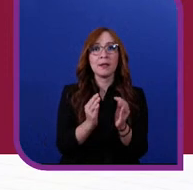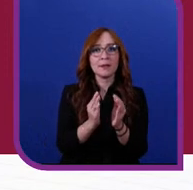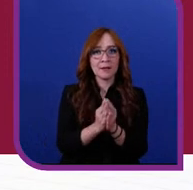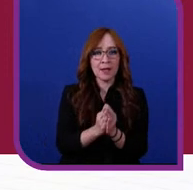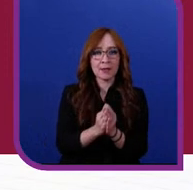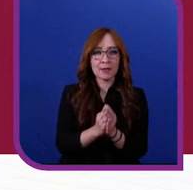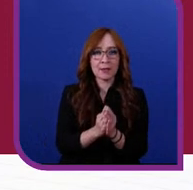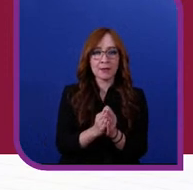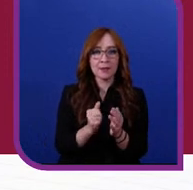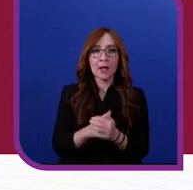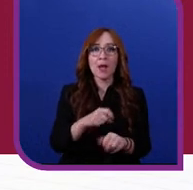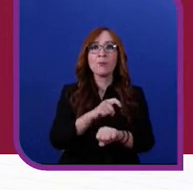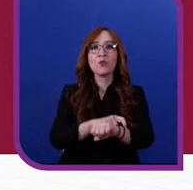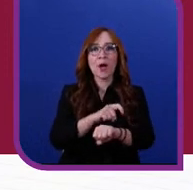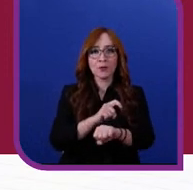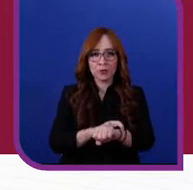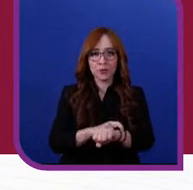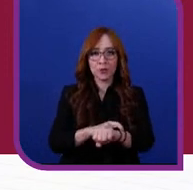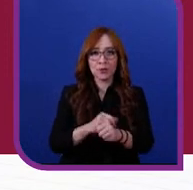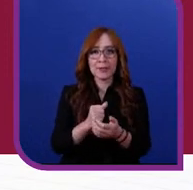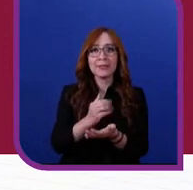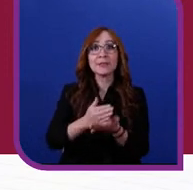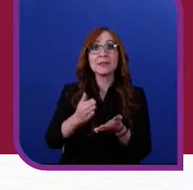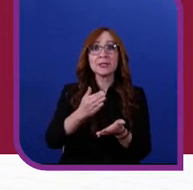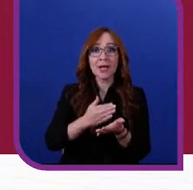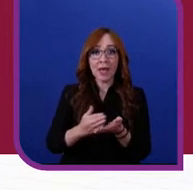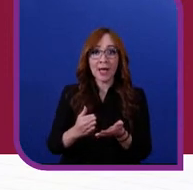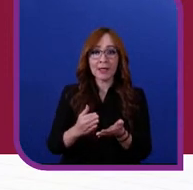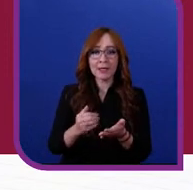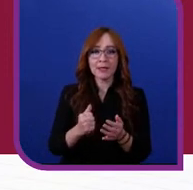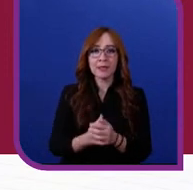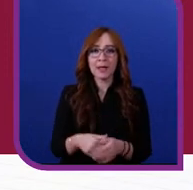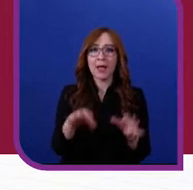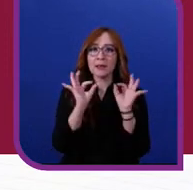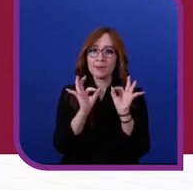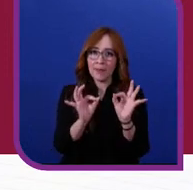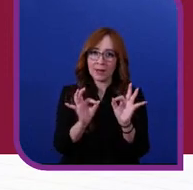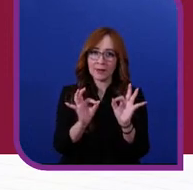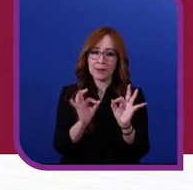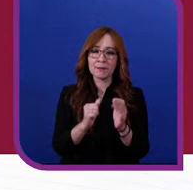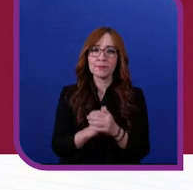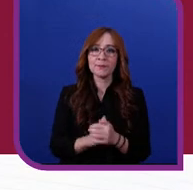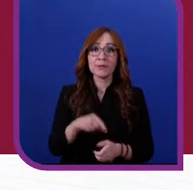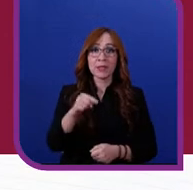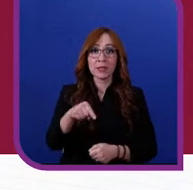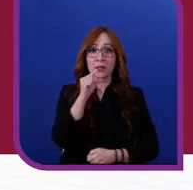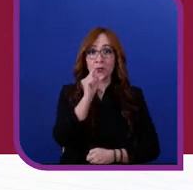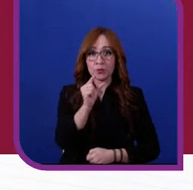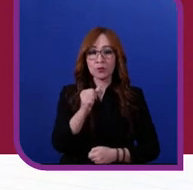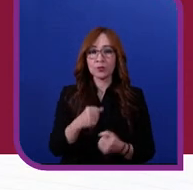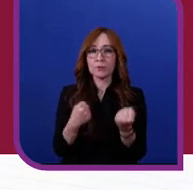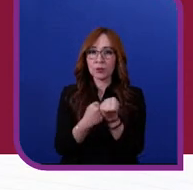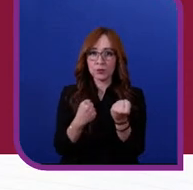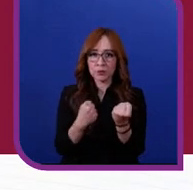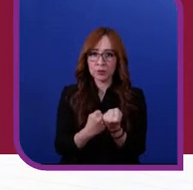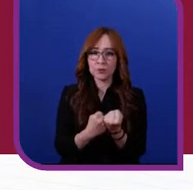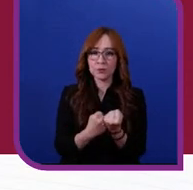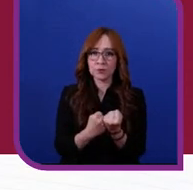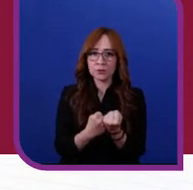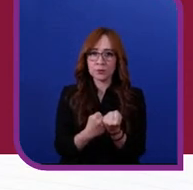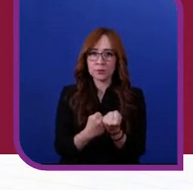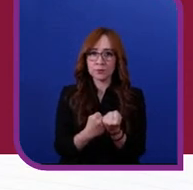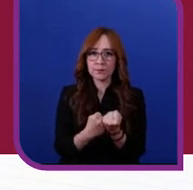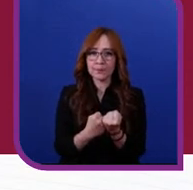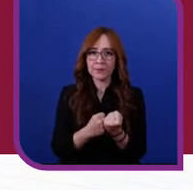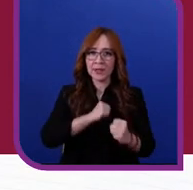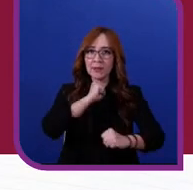rx-king produk to support our private files activities next Perhaps you can also